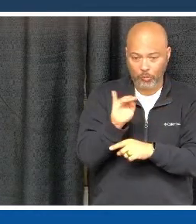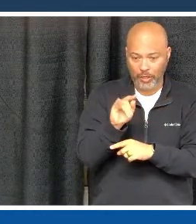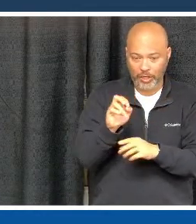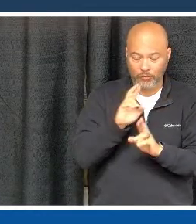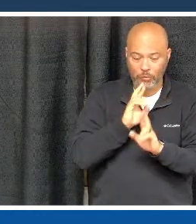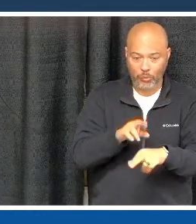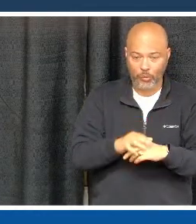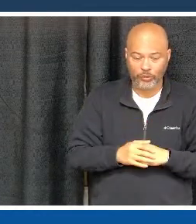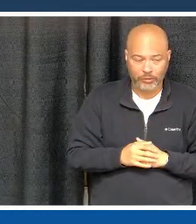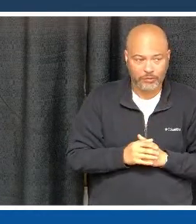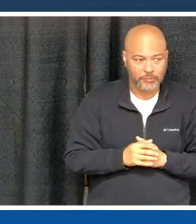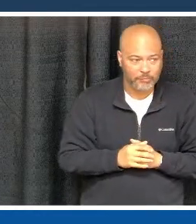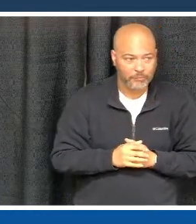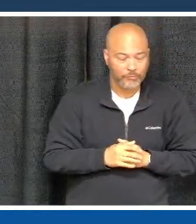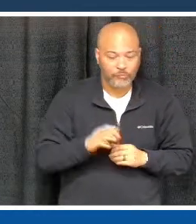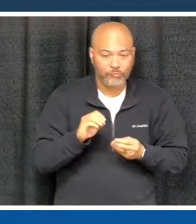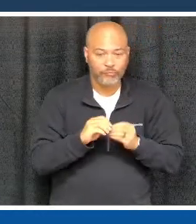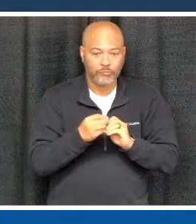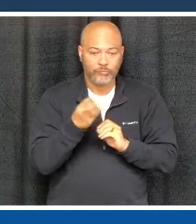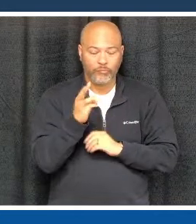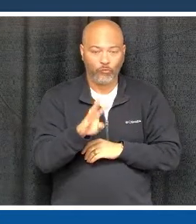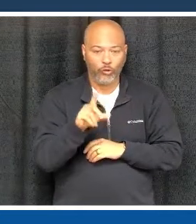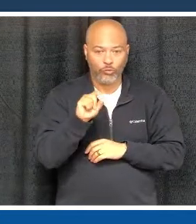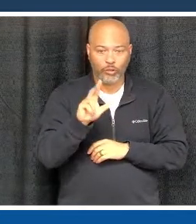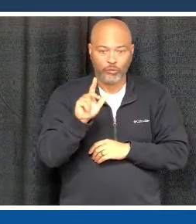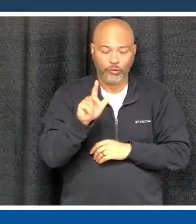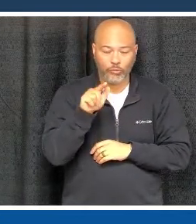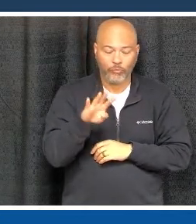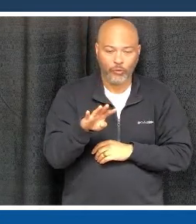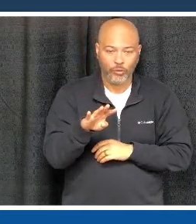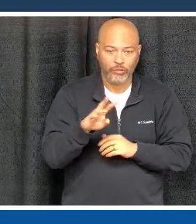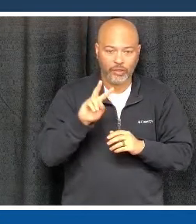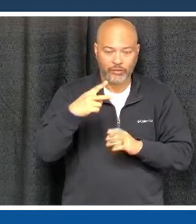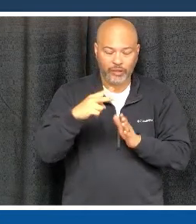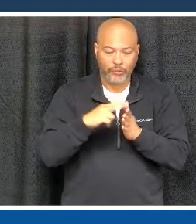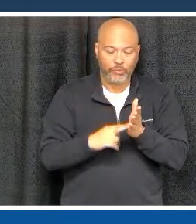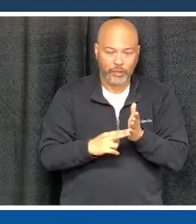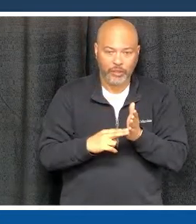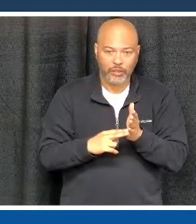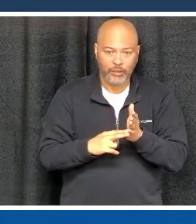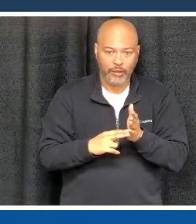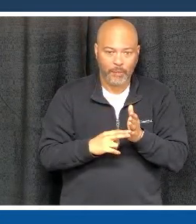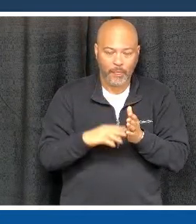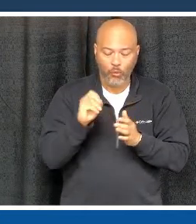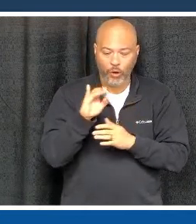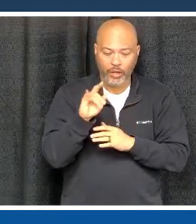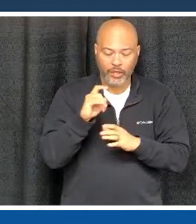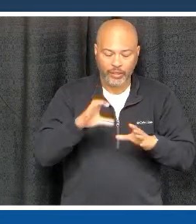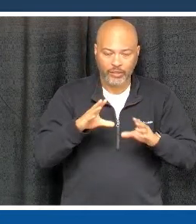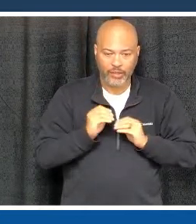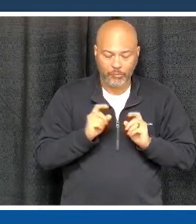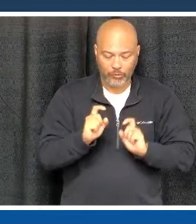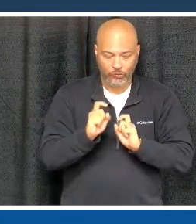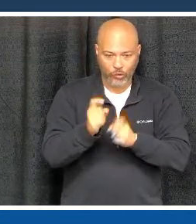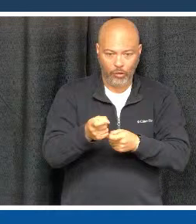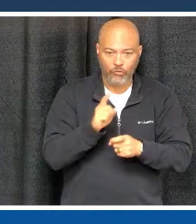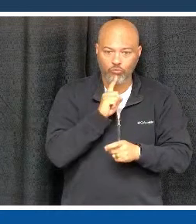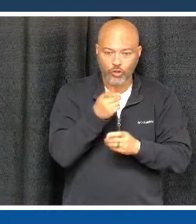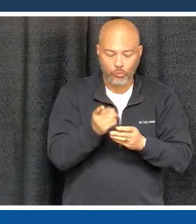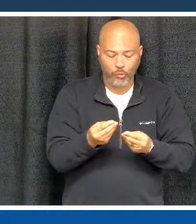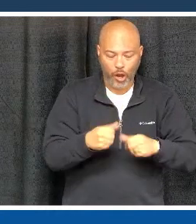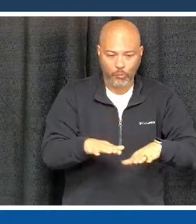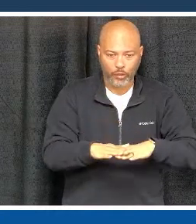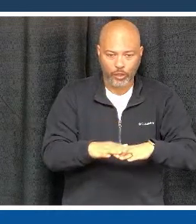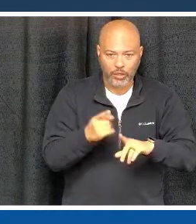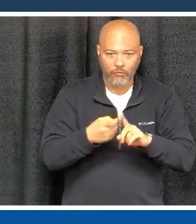report. Ordinance 64, 2023-24, second reading, an ordinance accepting the donation of certain real